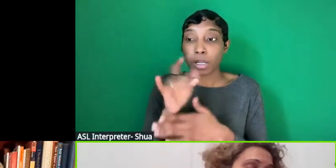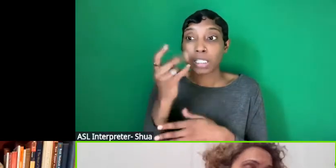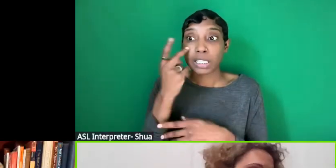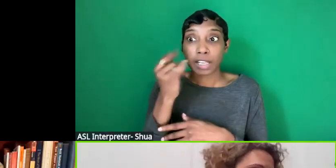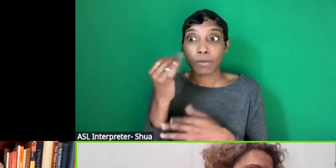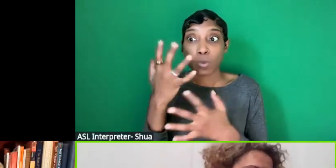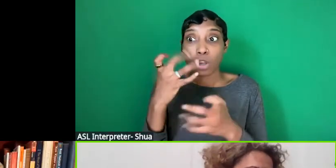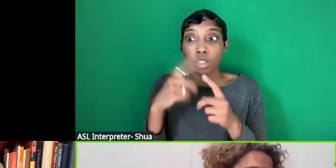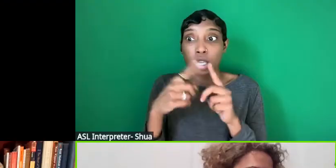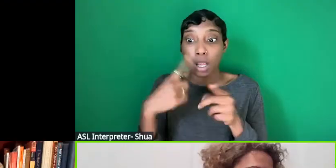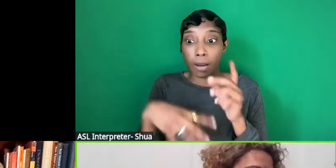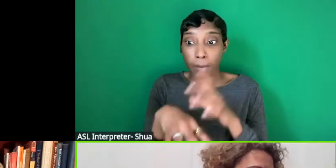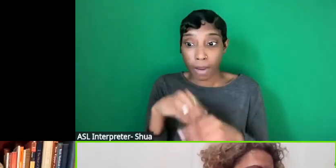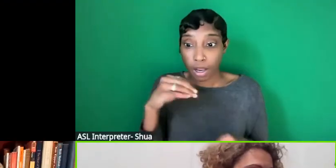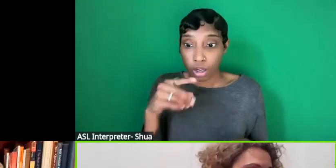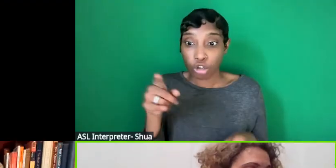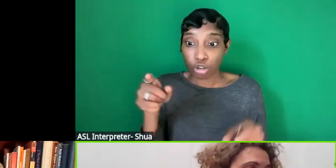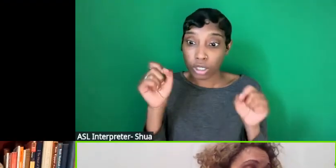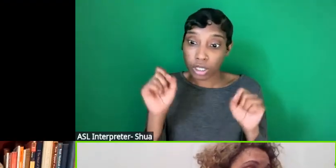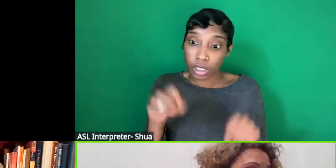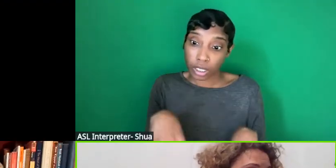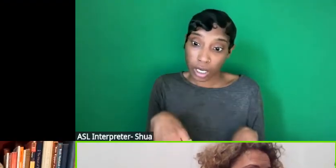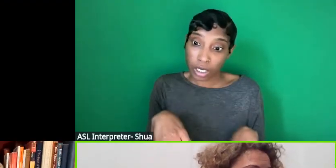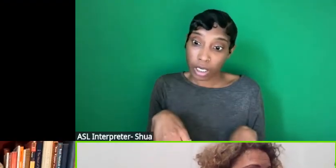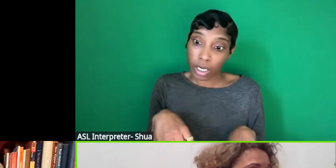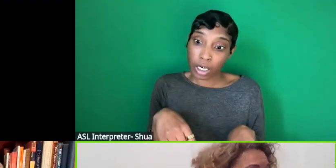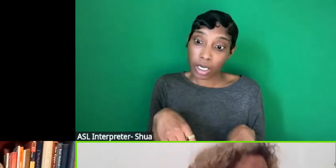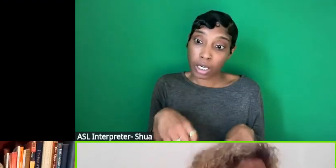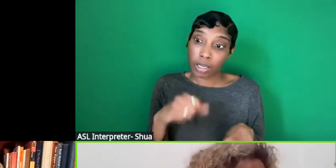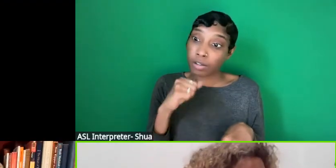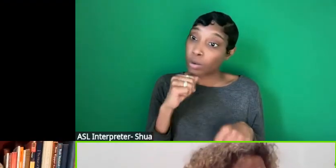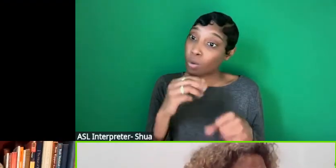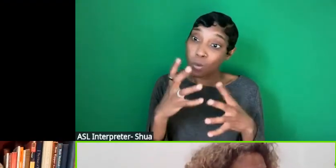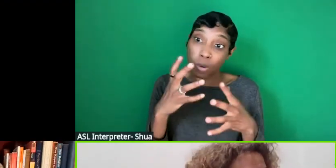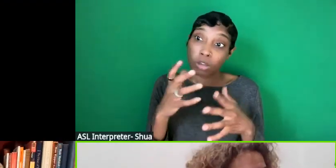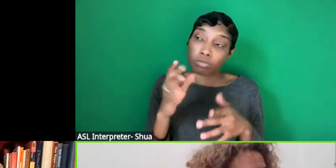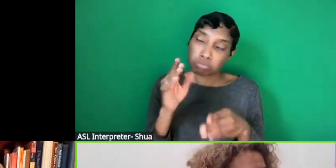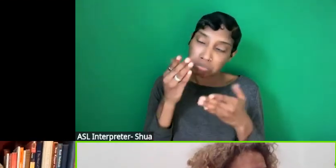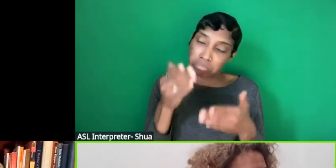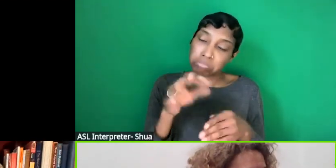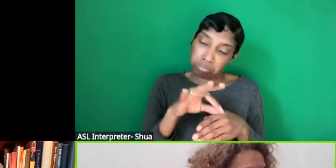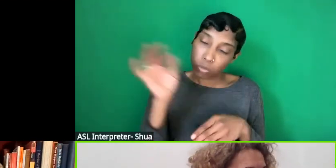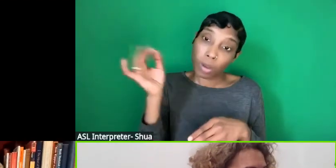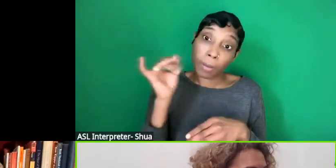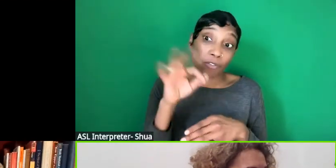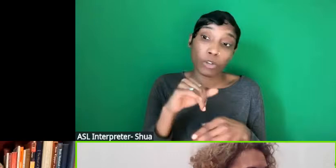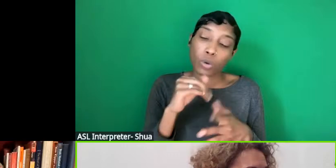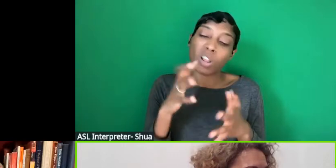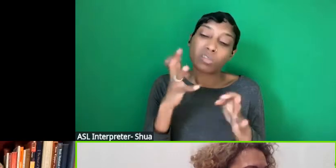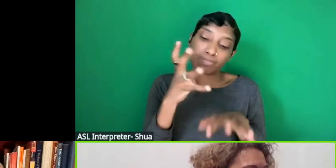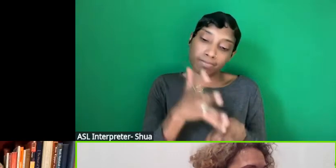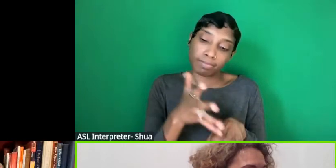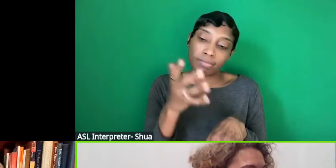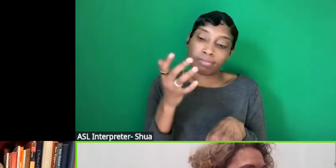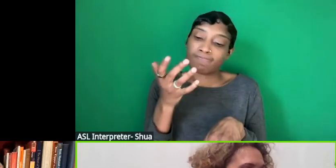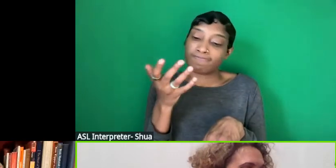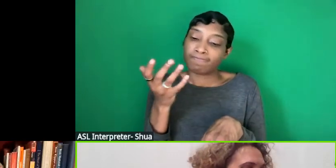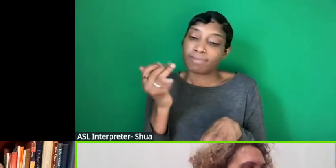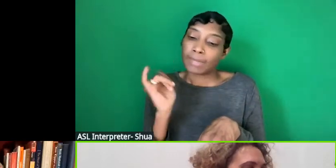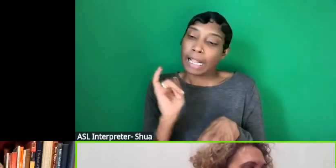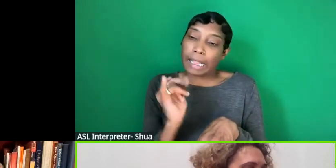out, you can aim to take the whole thing out. If it doesn't want to come out, then let it be happy there. We can talk like Bob Ross, let it be happy